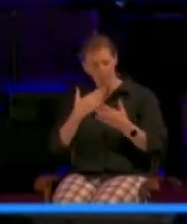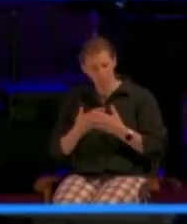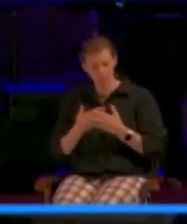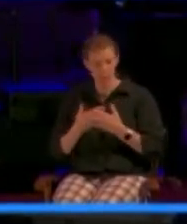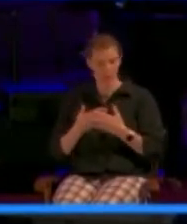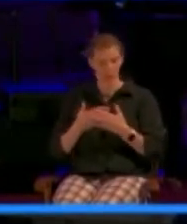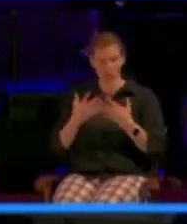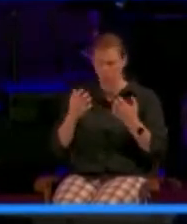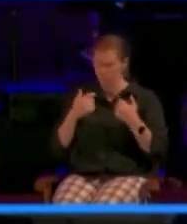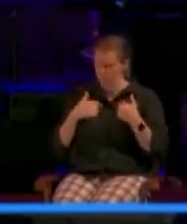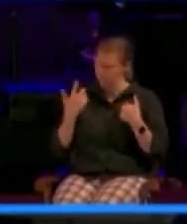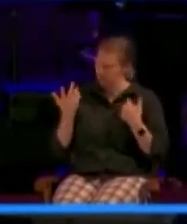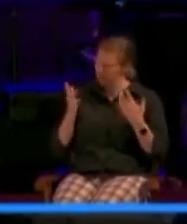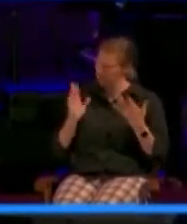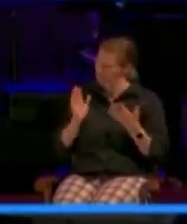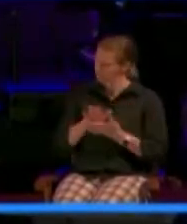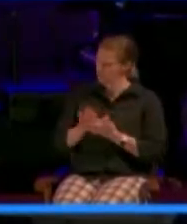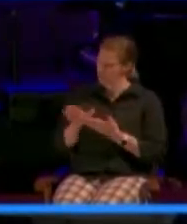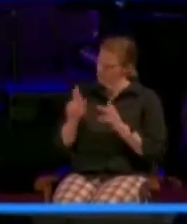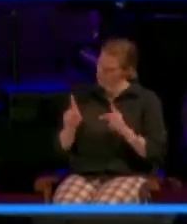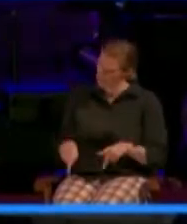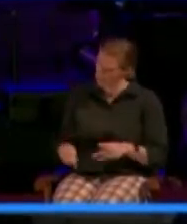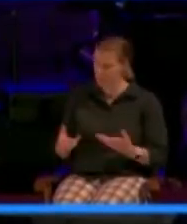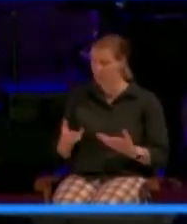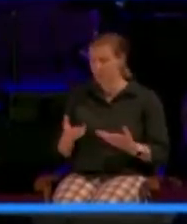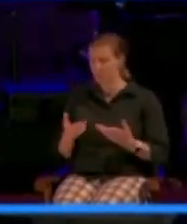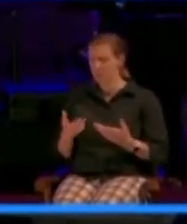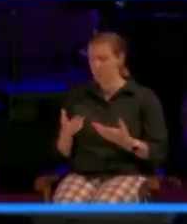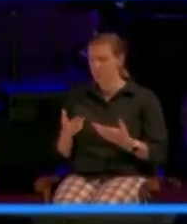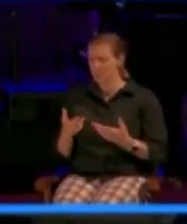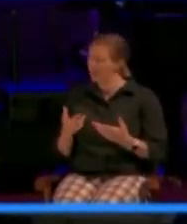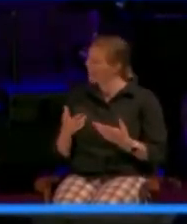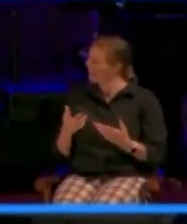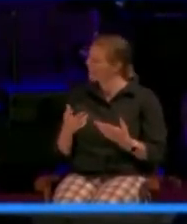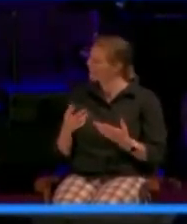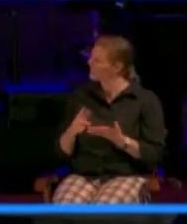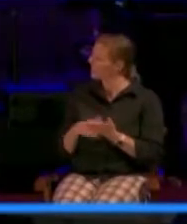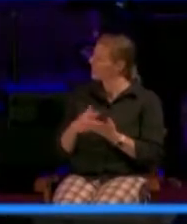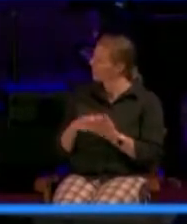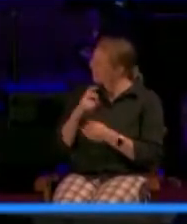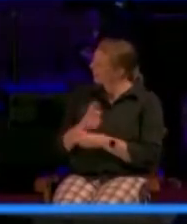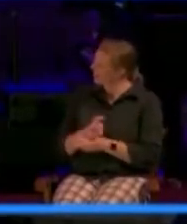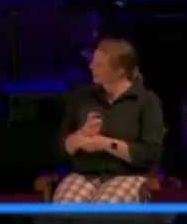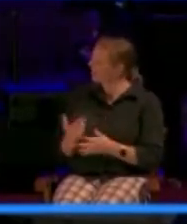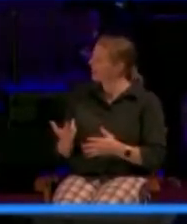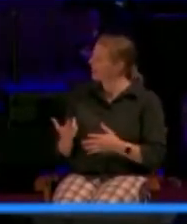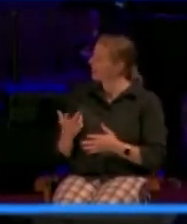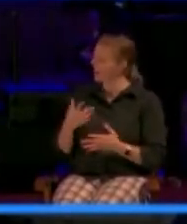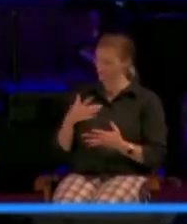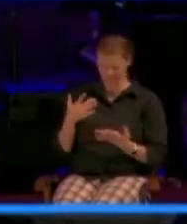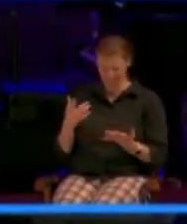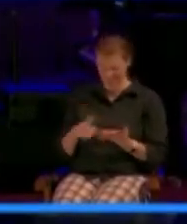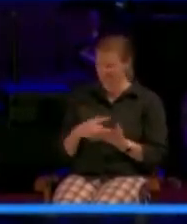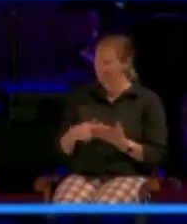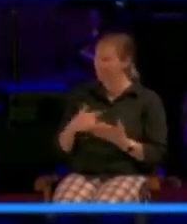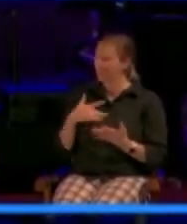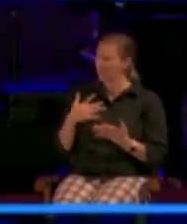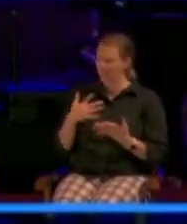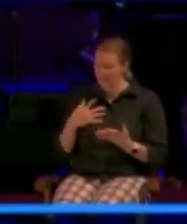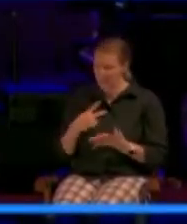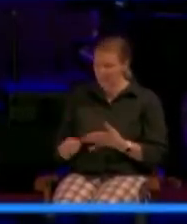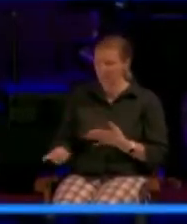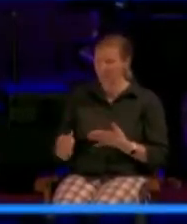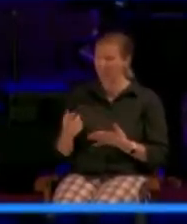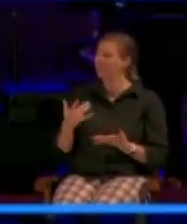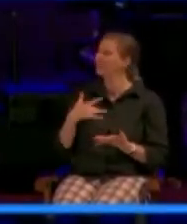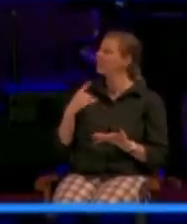my standard, and that's how I'm going to live, but it just doesn't happen. We disappoint ourselves, and we come to a place where we recognize there's